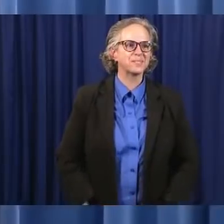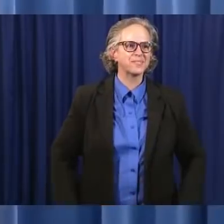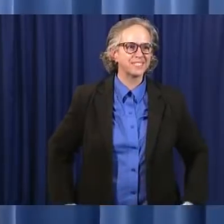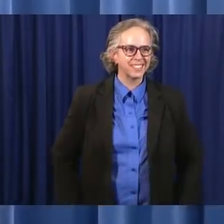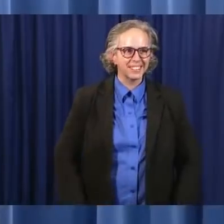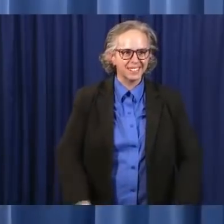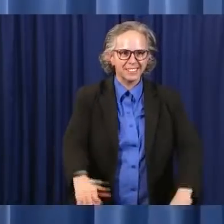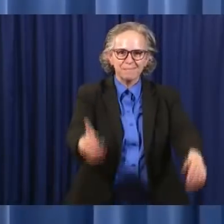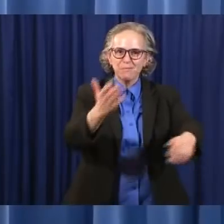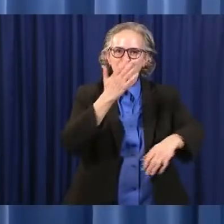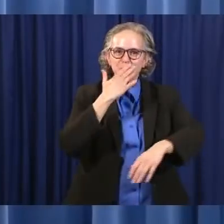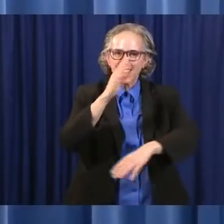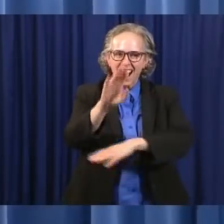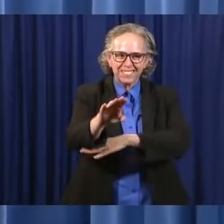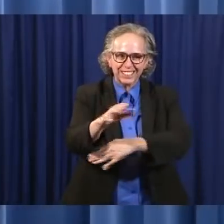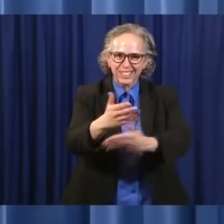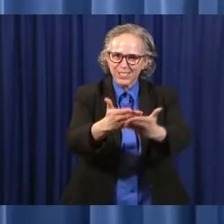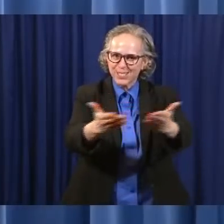Good afternoon, everyone.